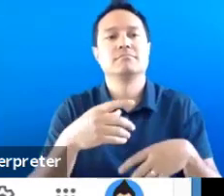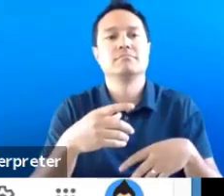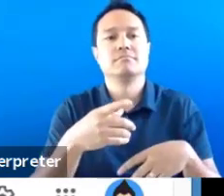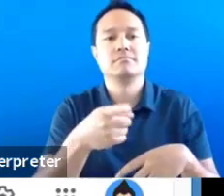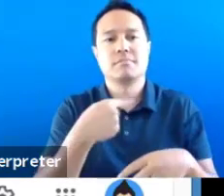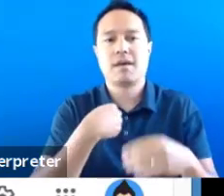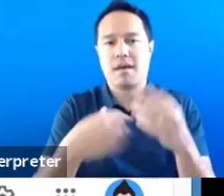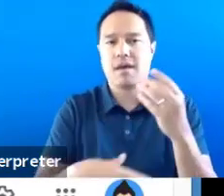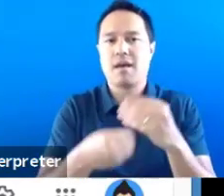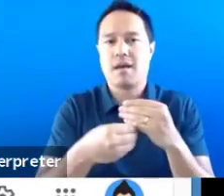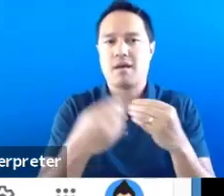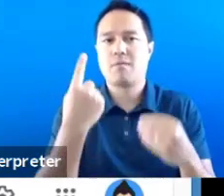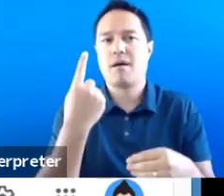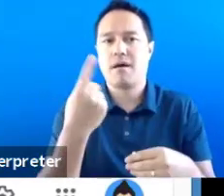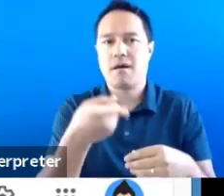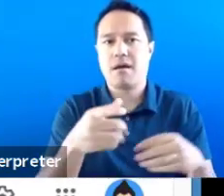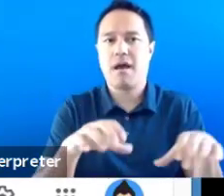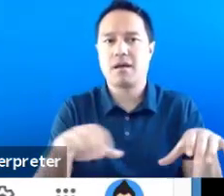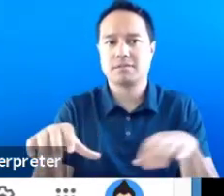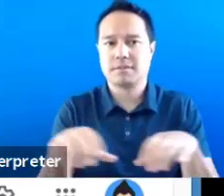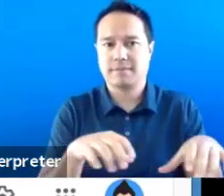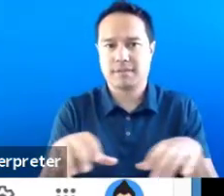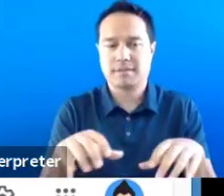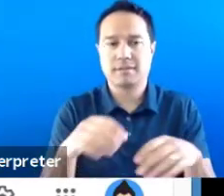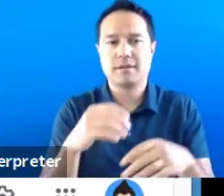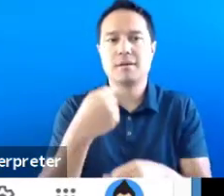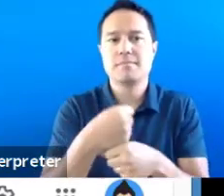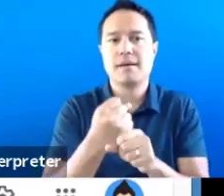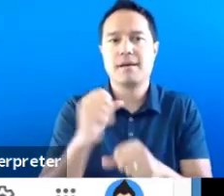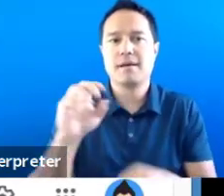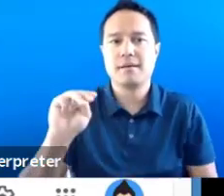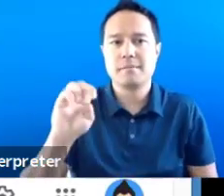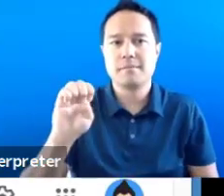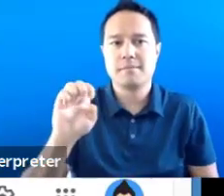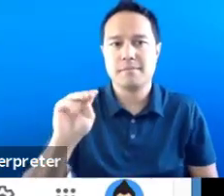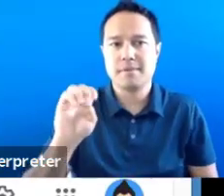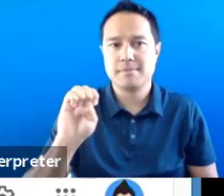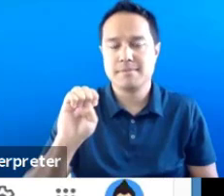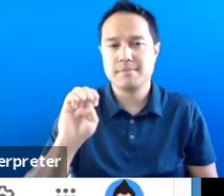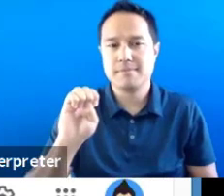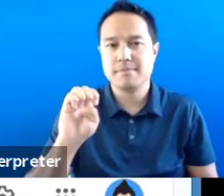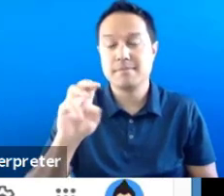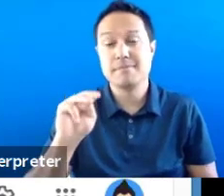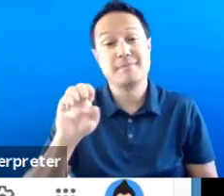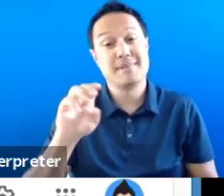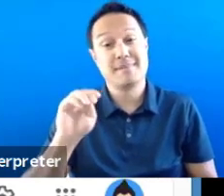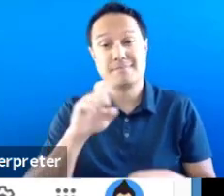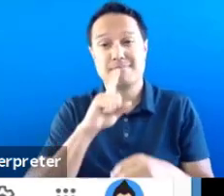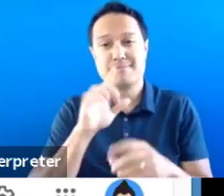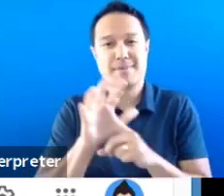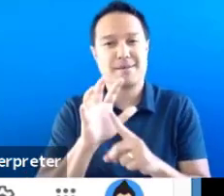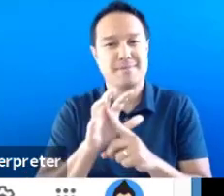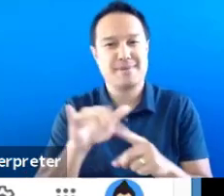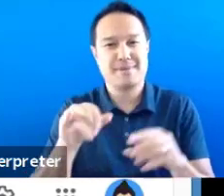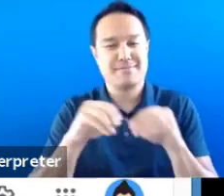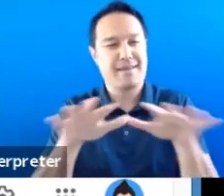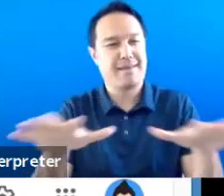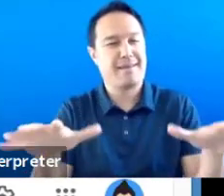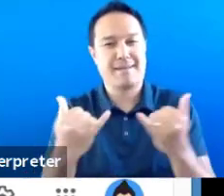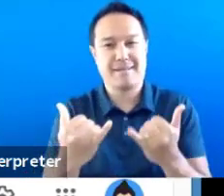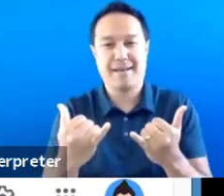pretty fun. This is creating a meme. Memes are all around right now because everybody has the best memes